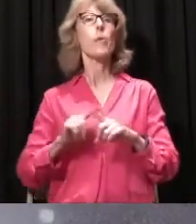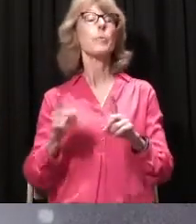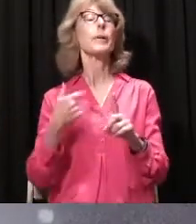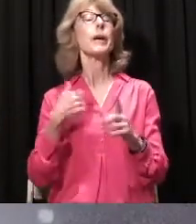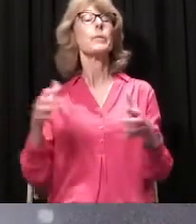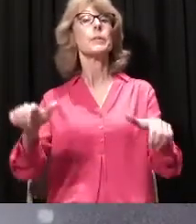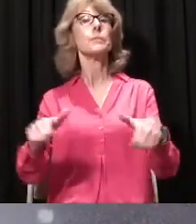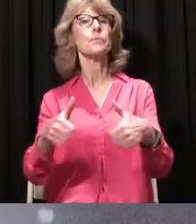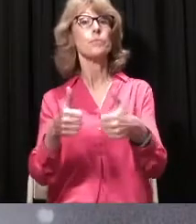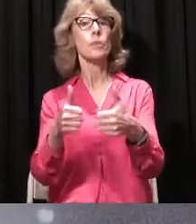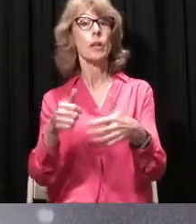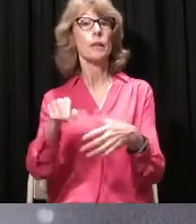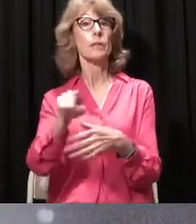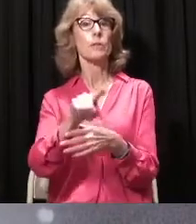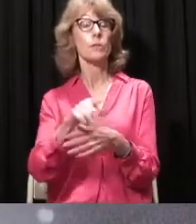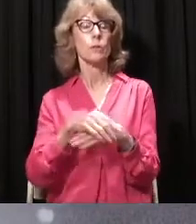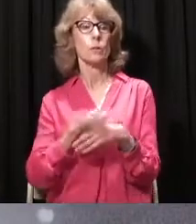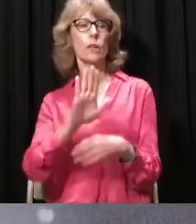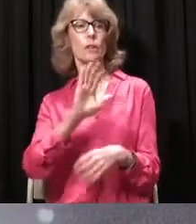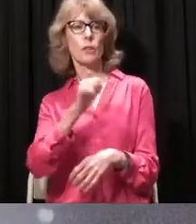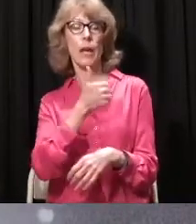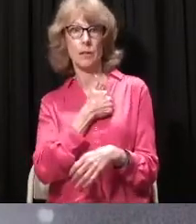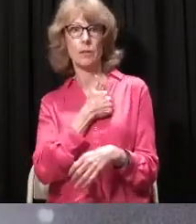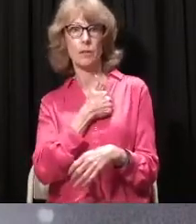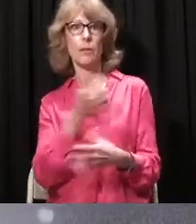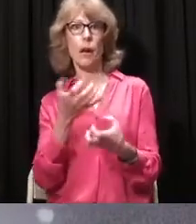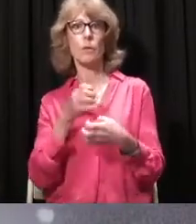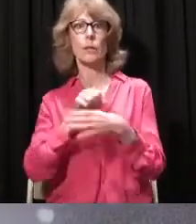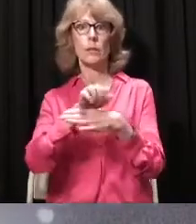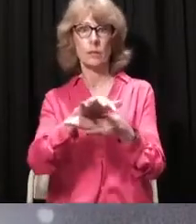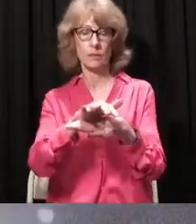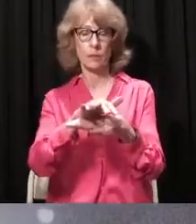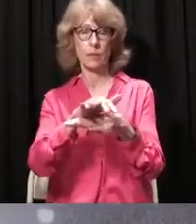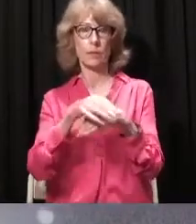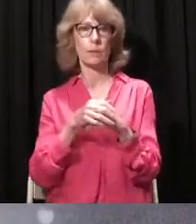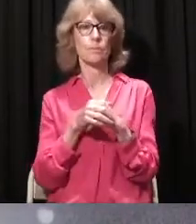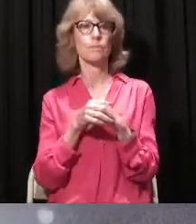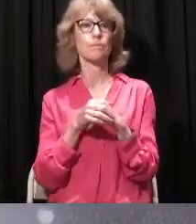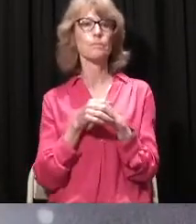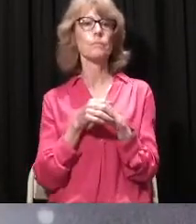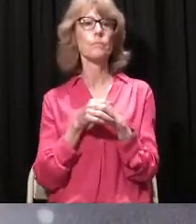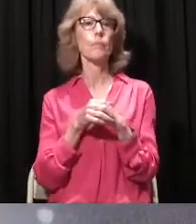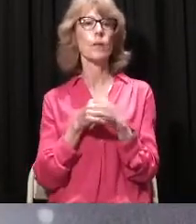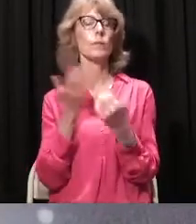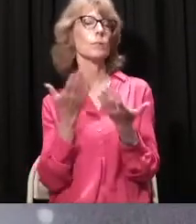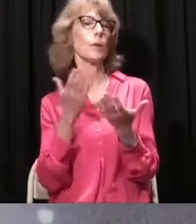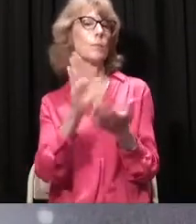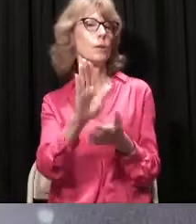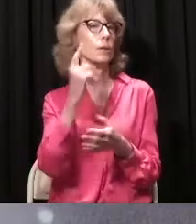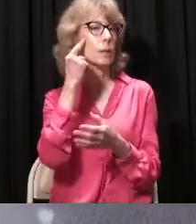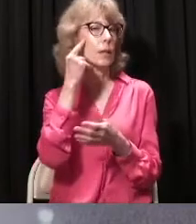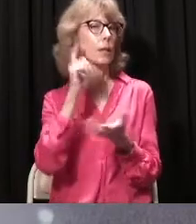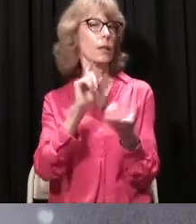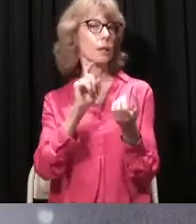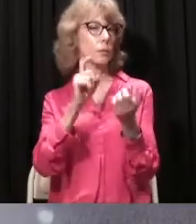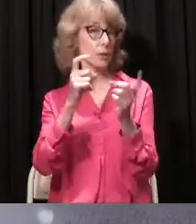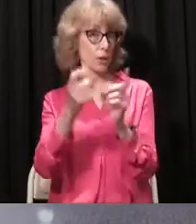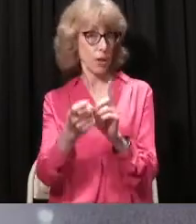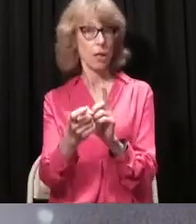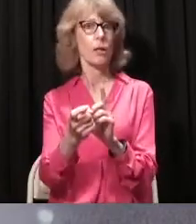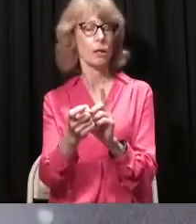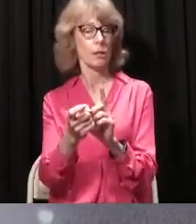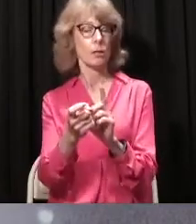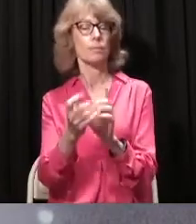little against my own thinking here. And if you're tracking with me so far, I want to push back against your thinking. I want to try to change